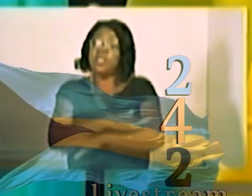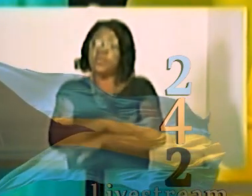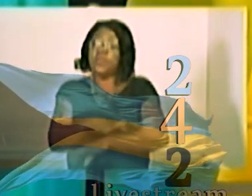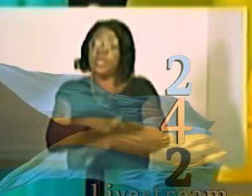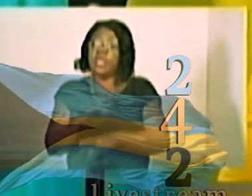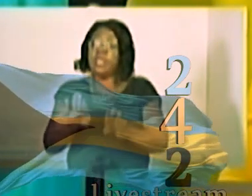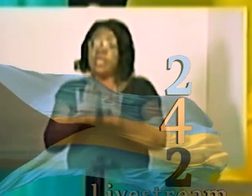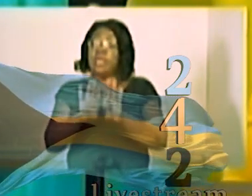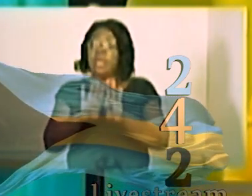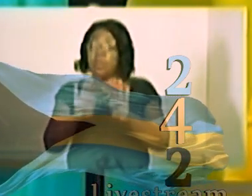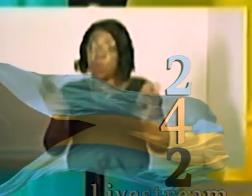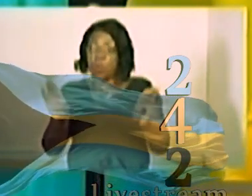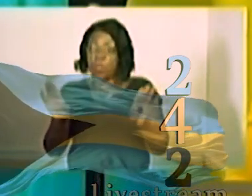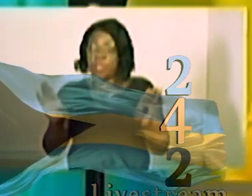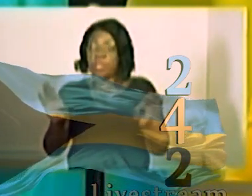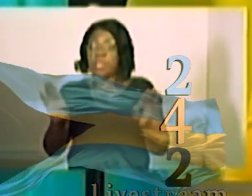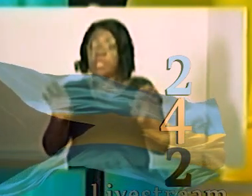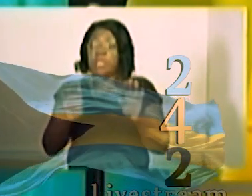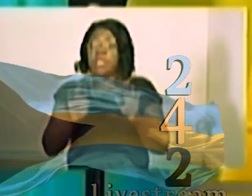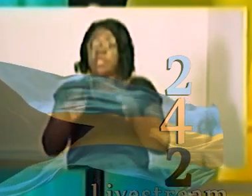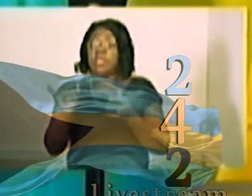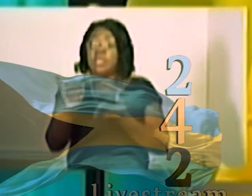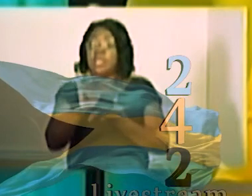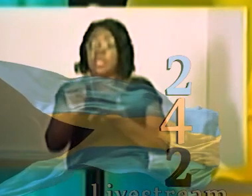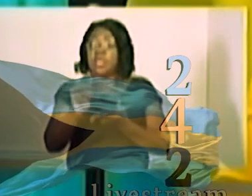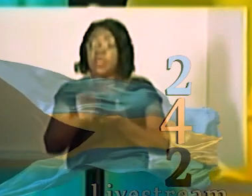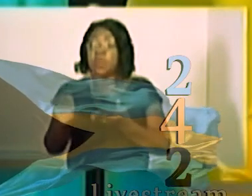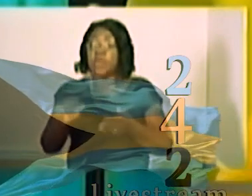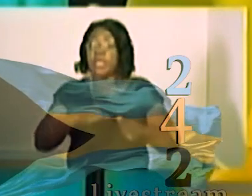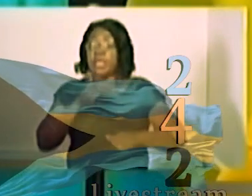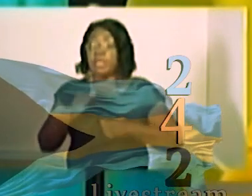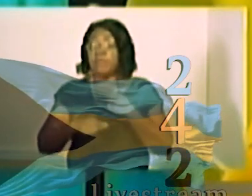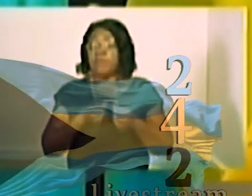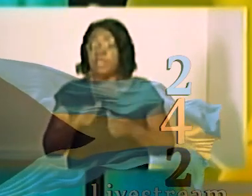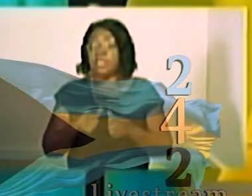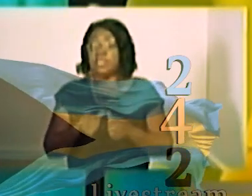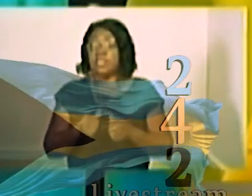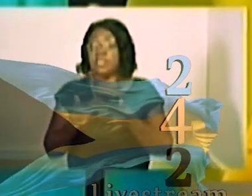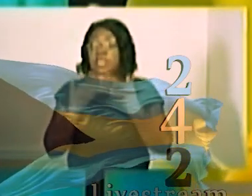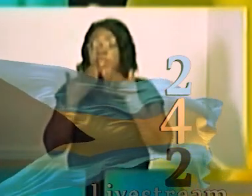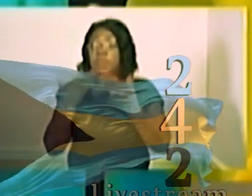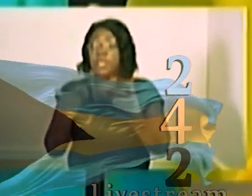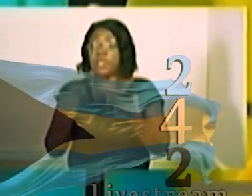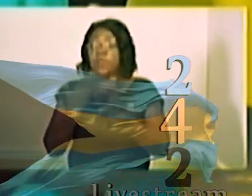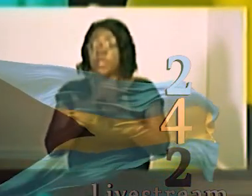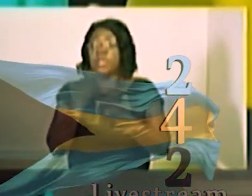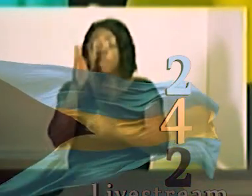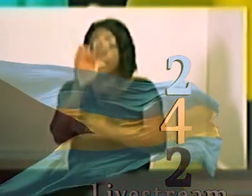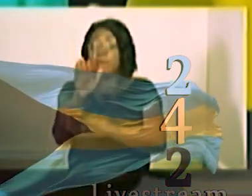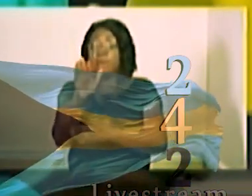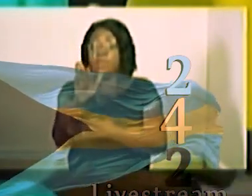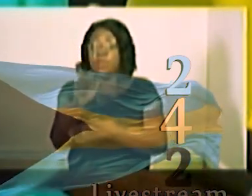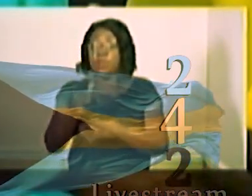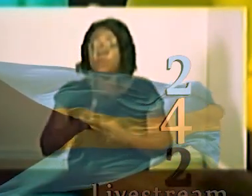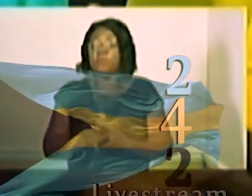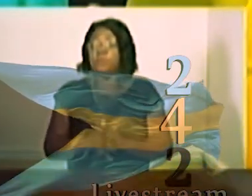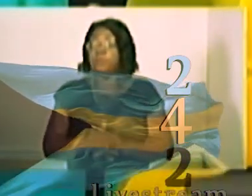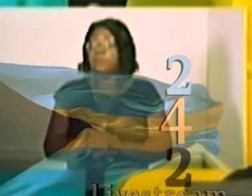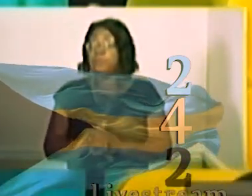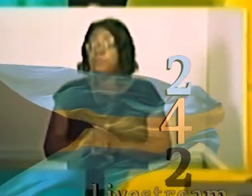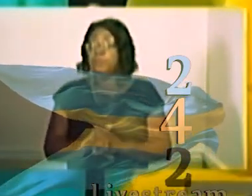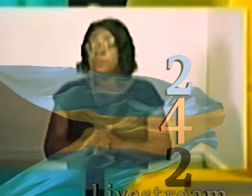phases and return to a greater sense of normalcy. Thank you. Good afternoon.